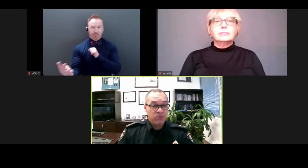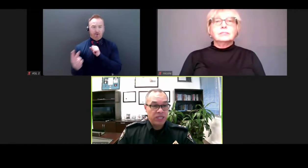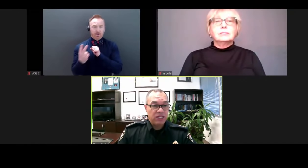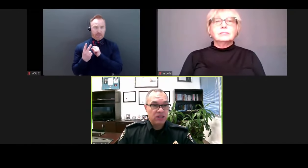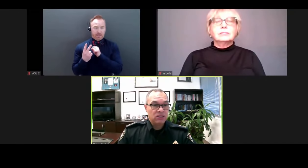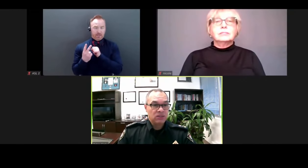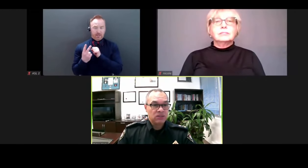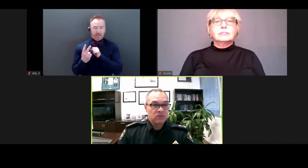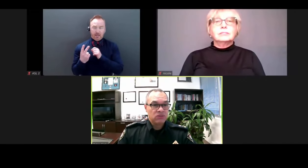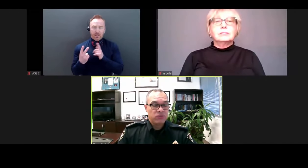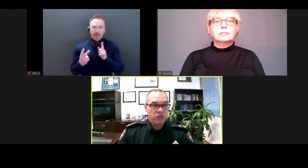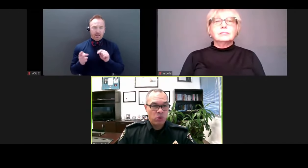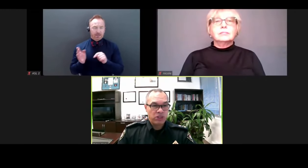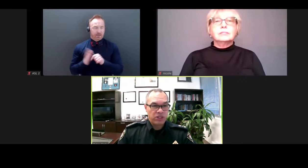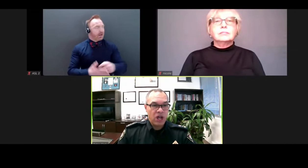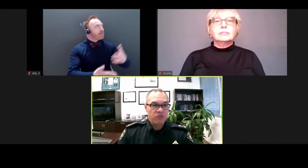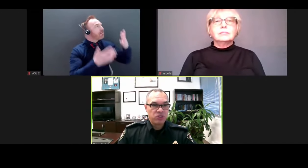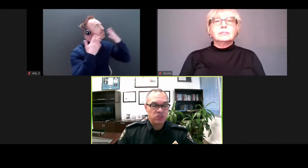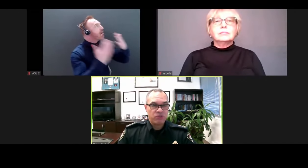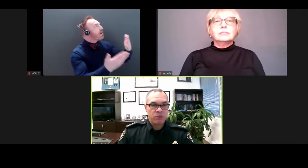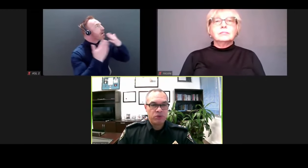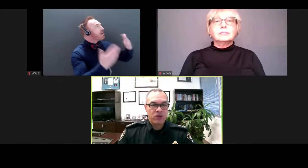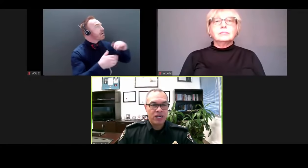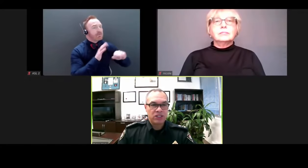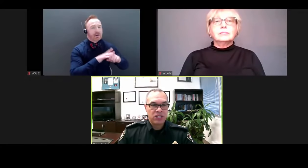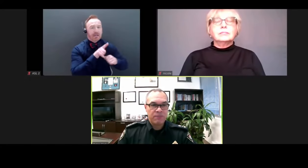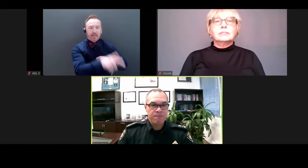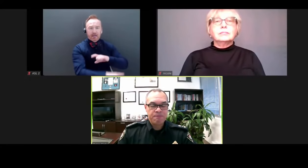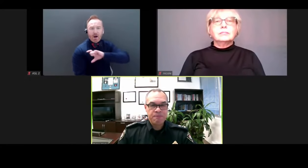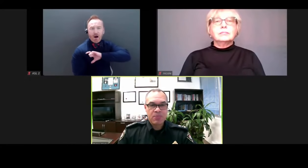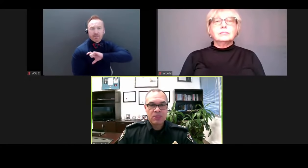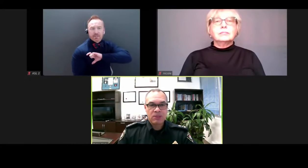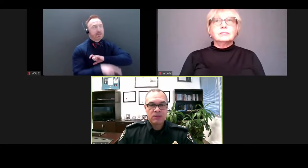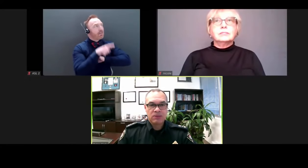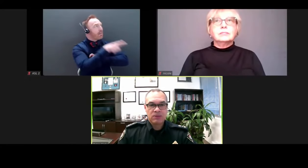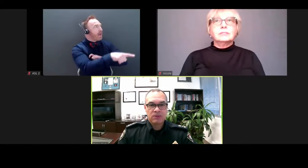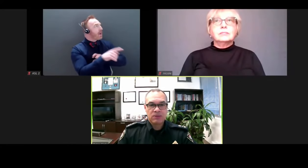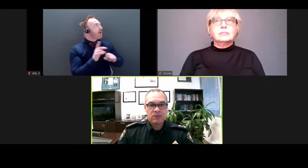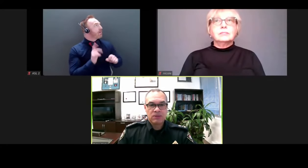thanked me for the work that the officers have been providing to them.